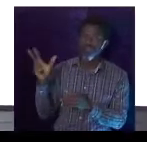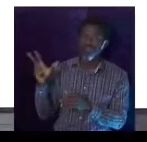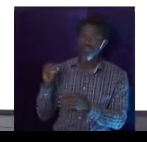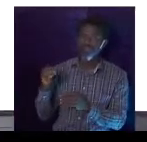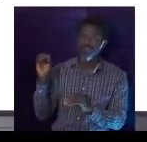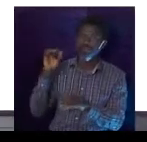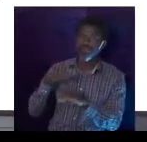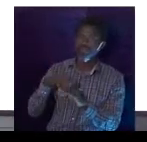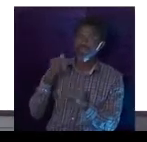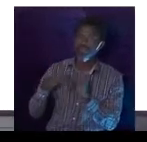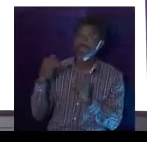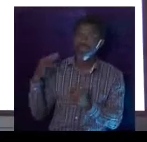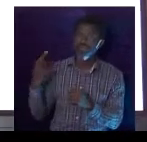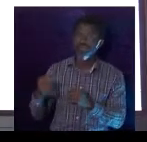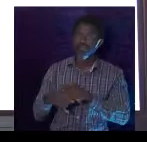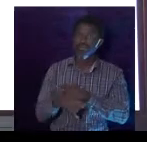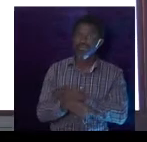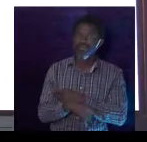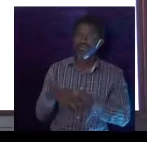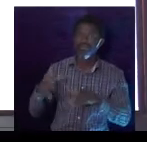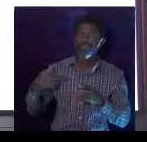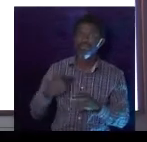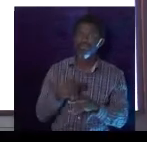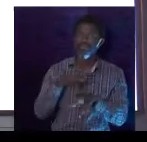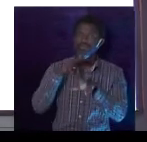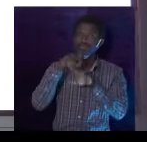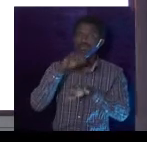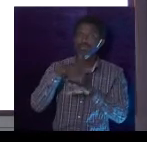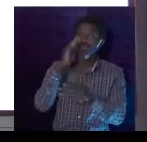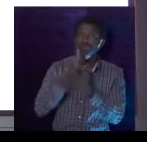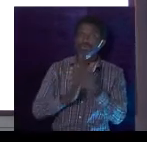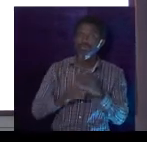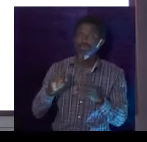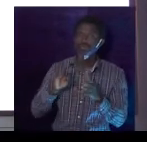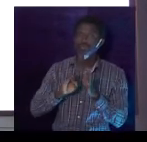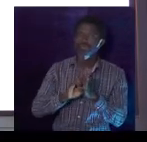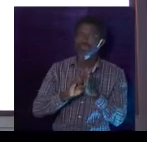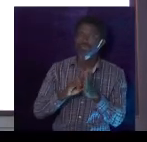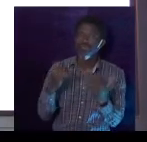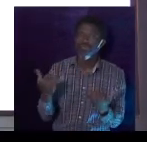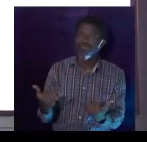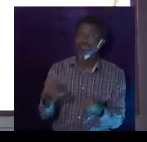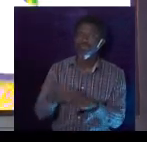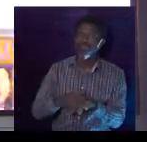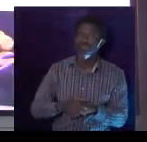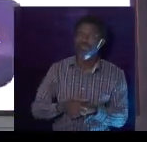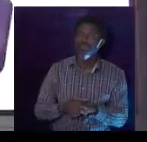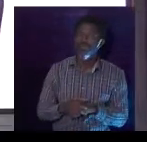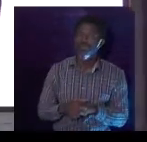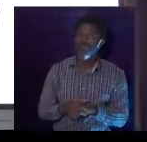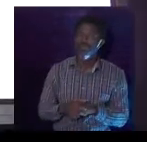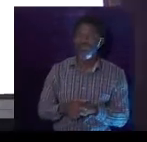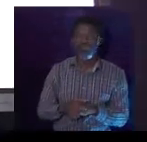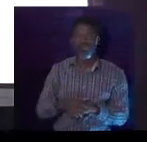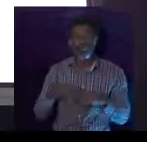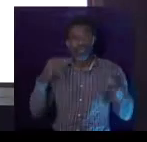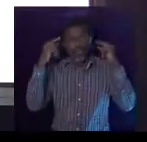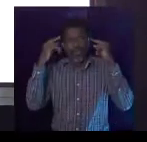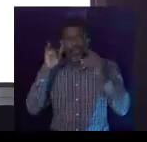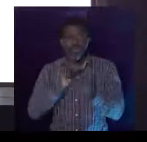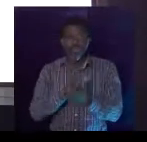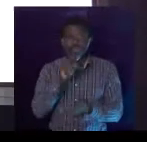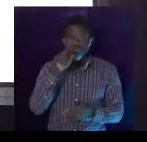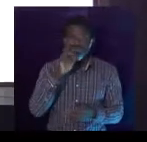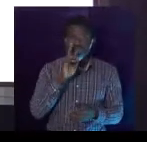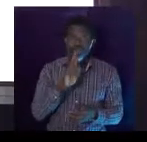had 32 at the end of the day. So let's look at some real examples now. Okay. Now imagine